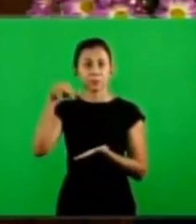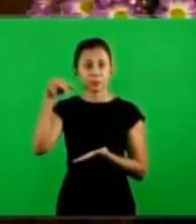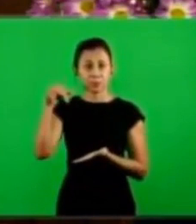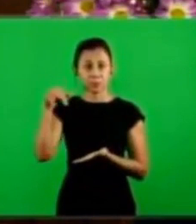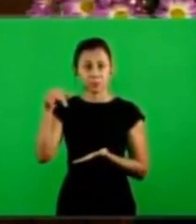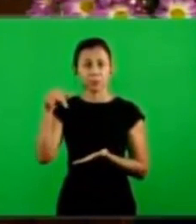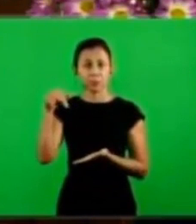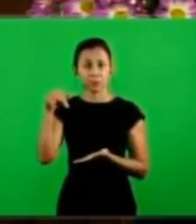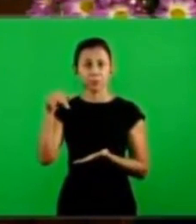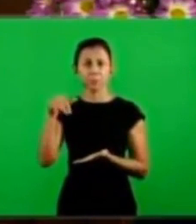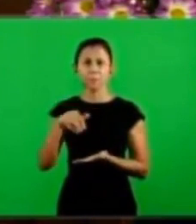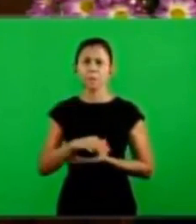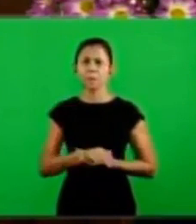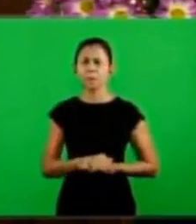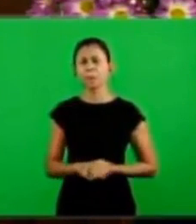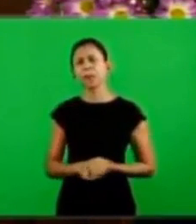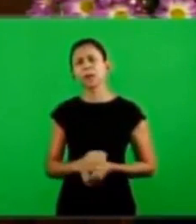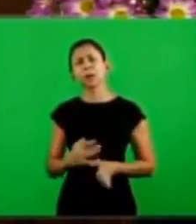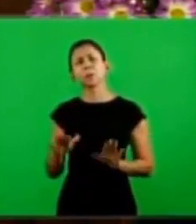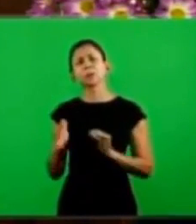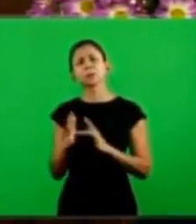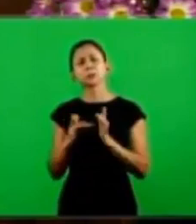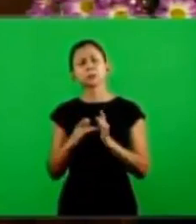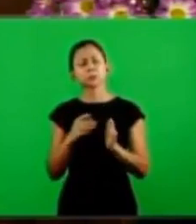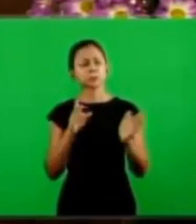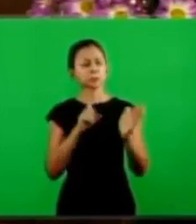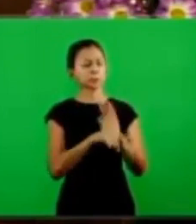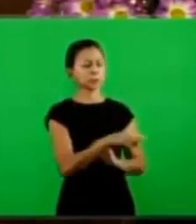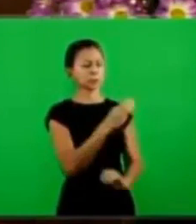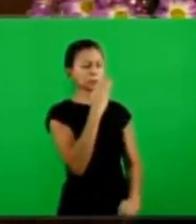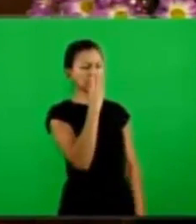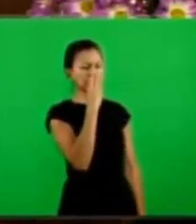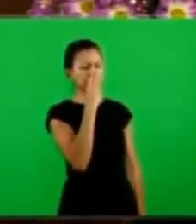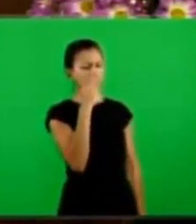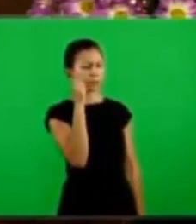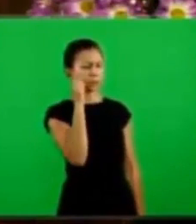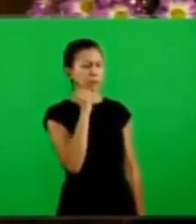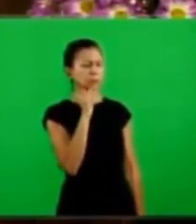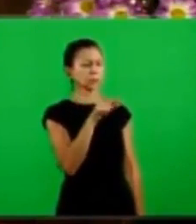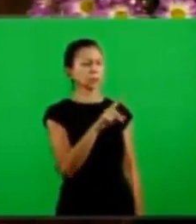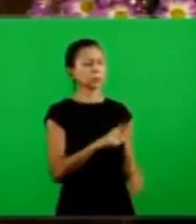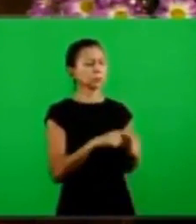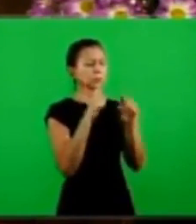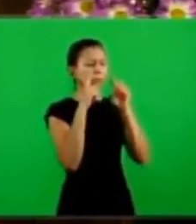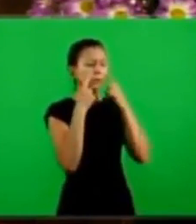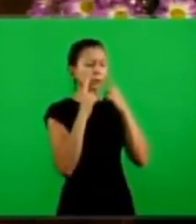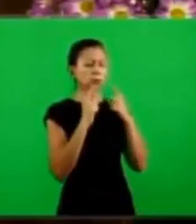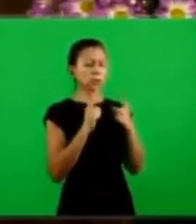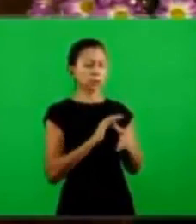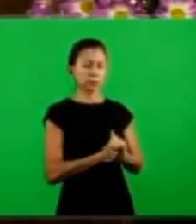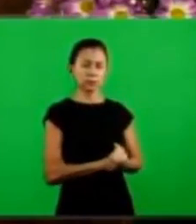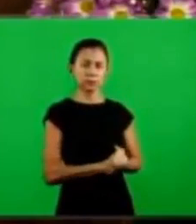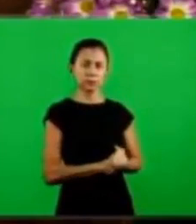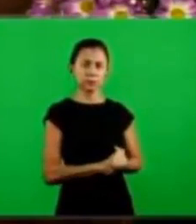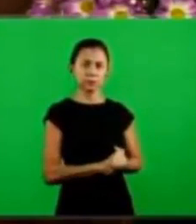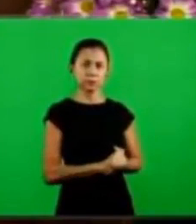But at the fellowship, when Jesus started to talk to her and ask, "Why are you crying?"